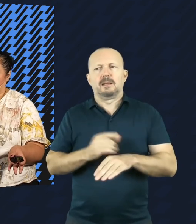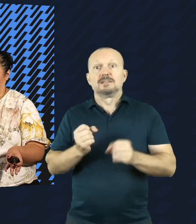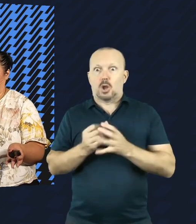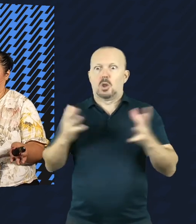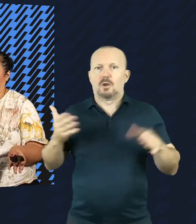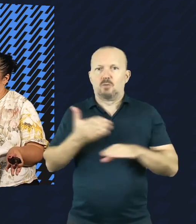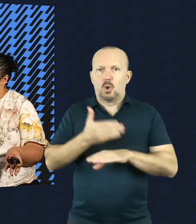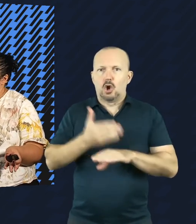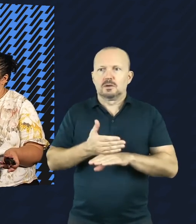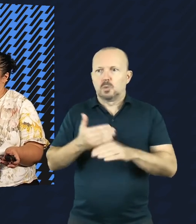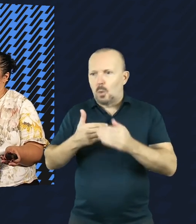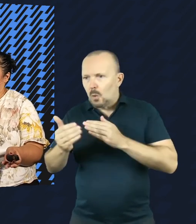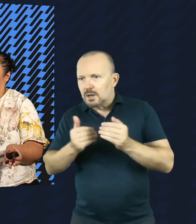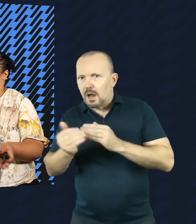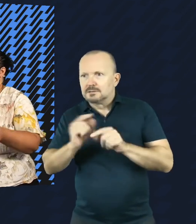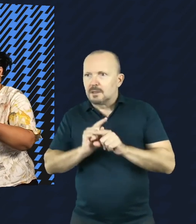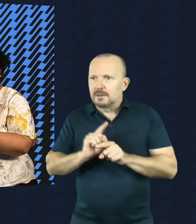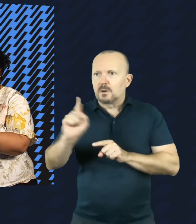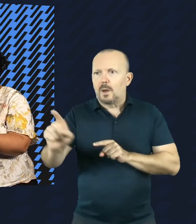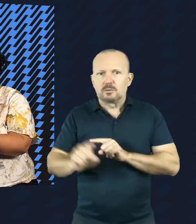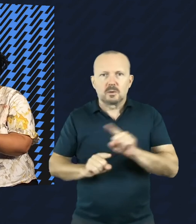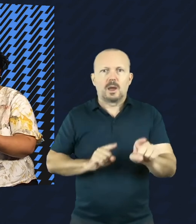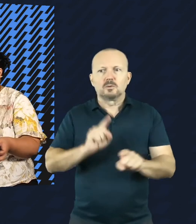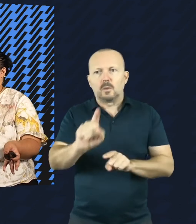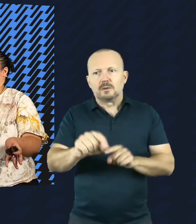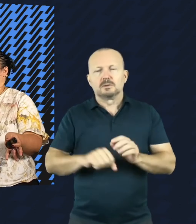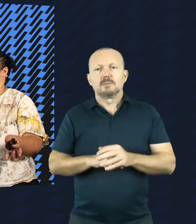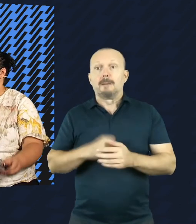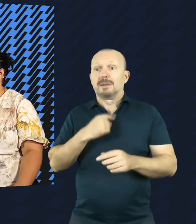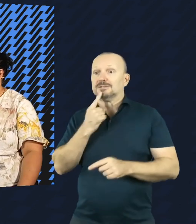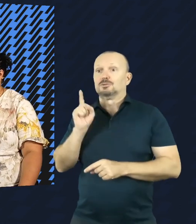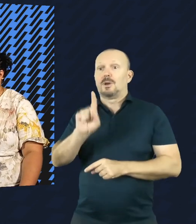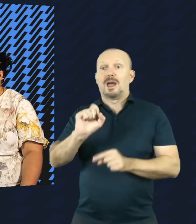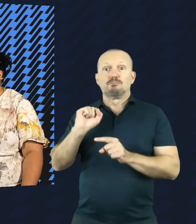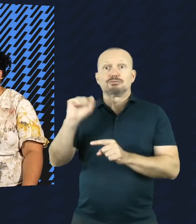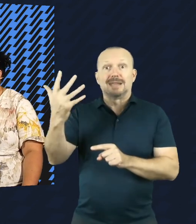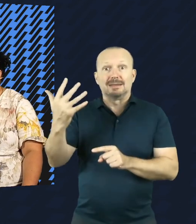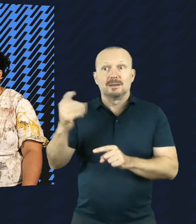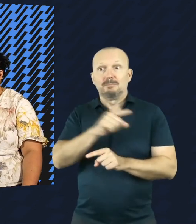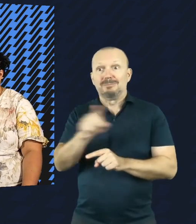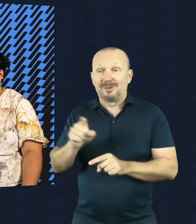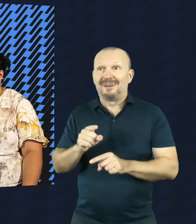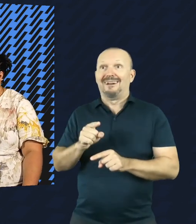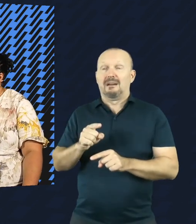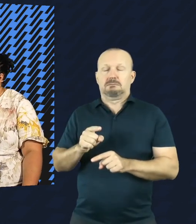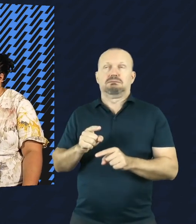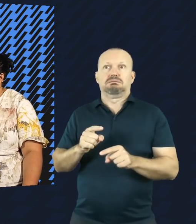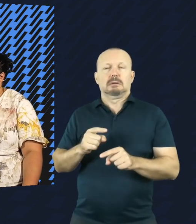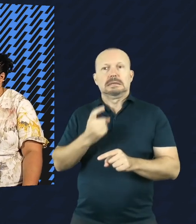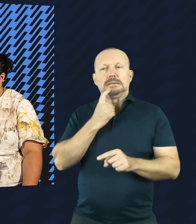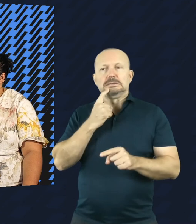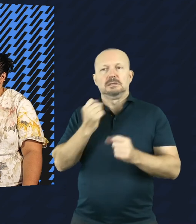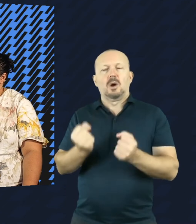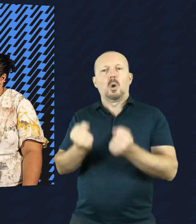own thing, and then they realise, oh crap, I have to do even more, and that can overwhelm some of our colleagues.